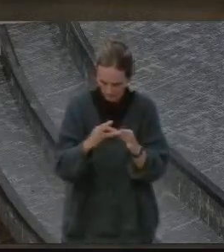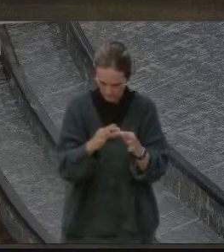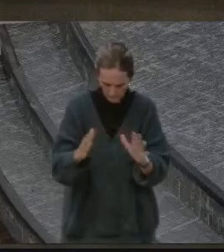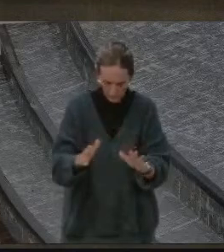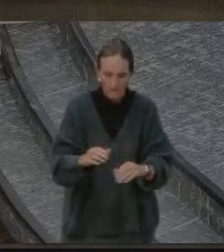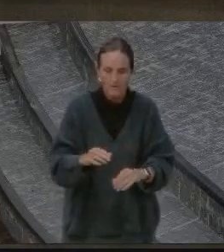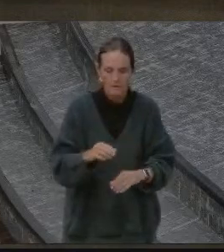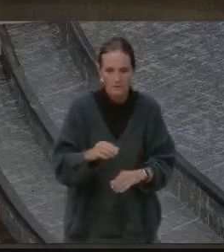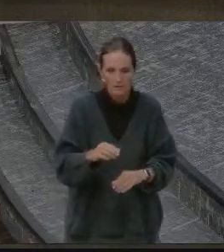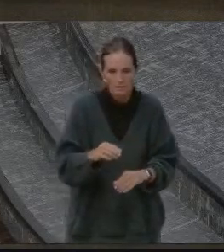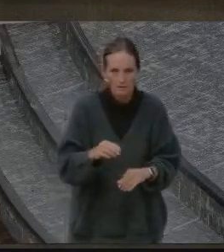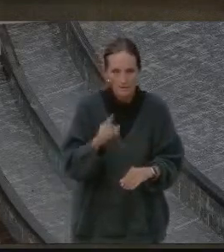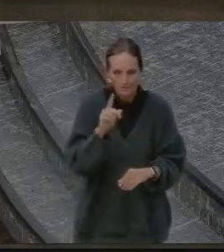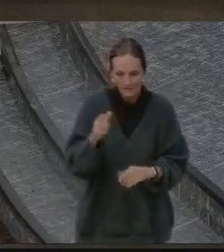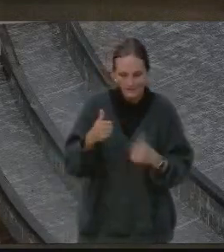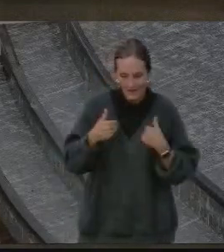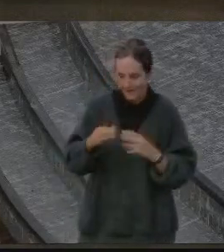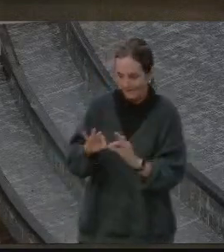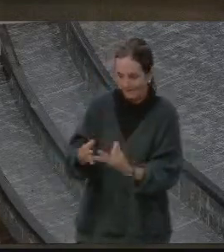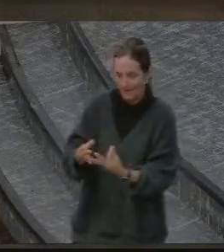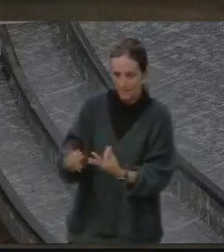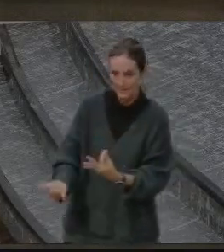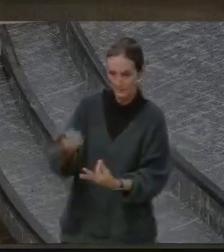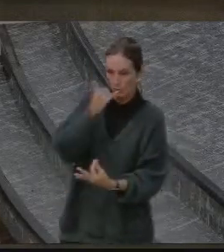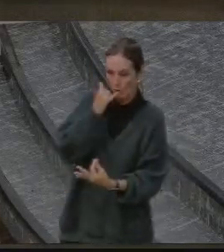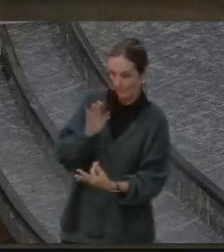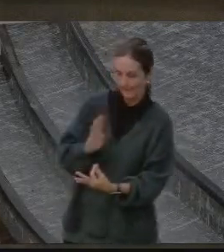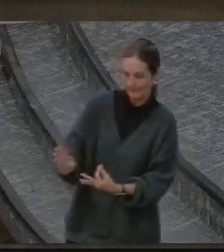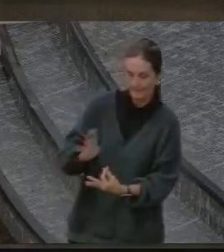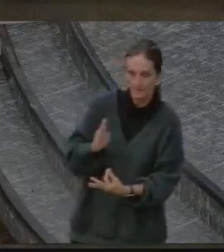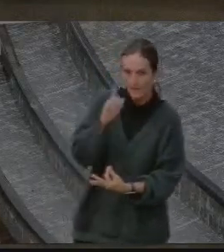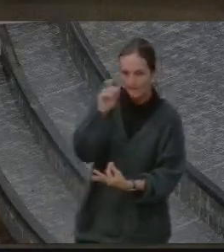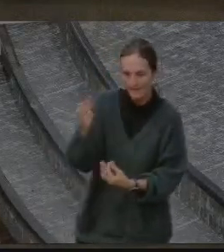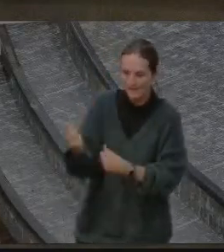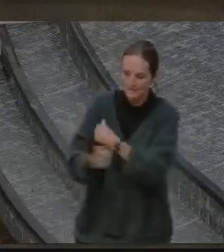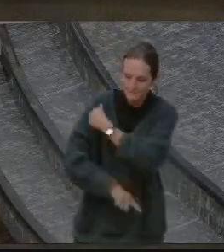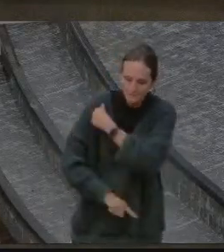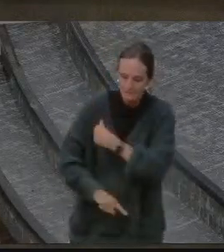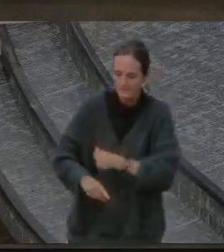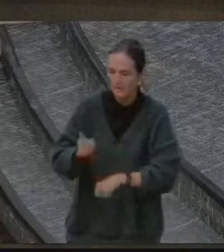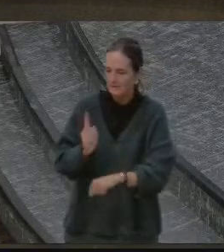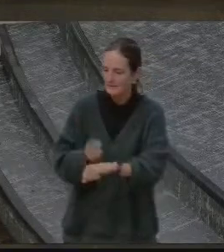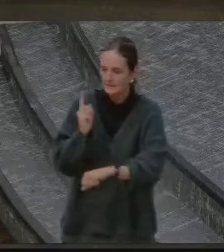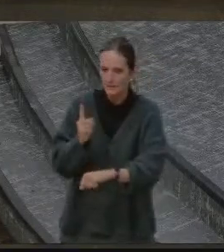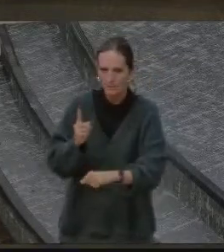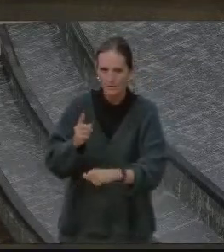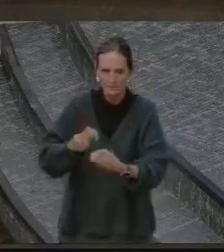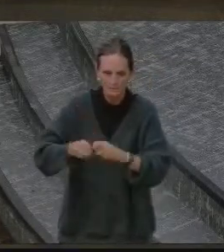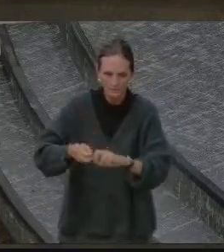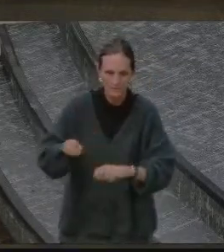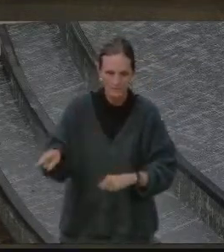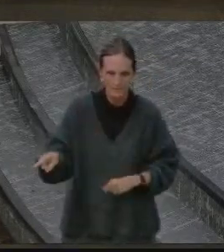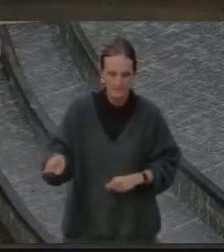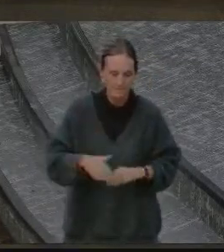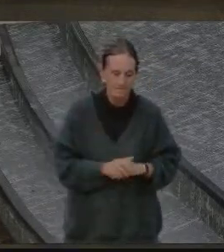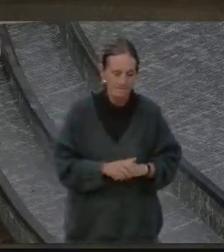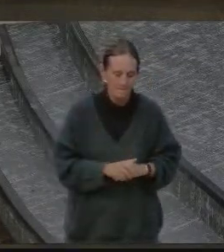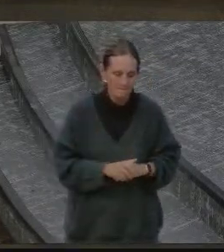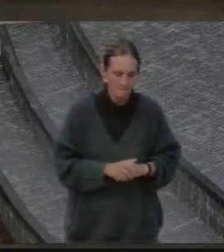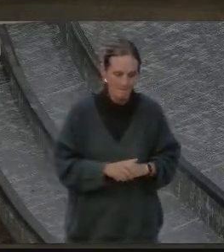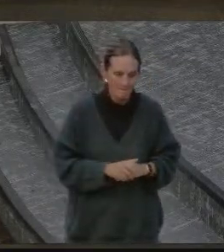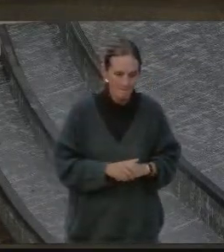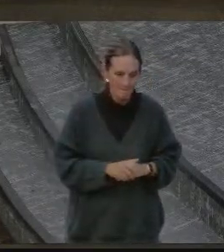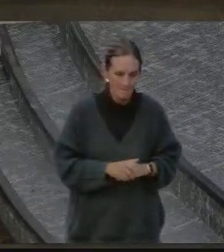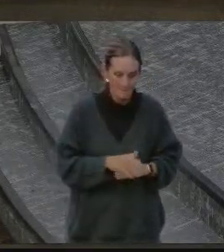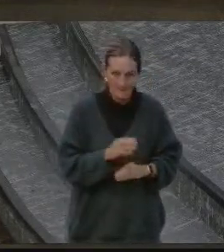me directly because of discipline and behavior issues in the district, and I'm just at